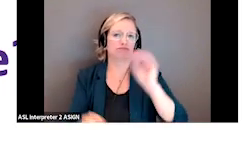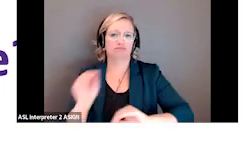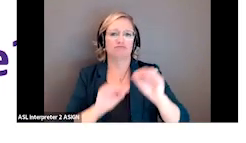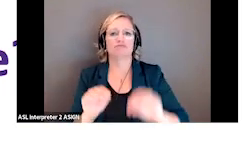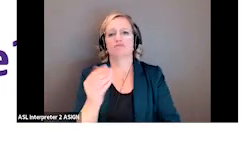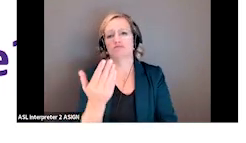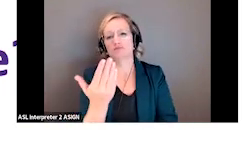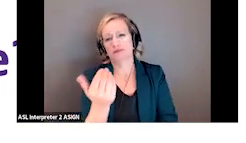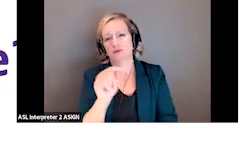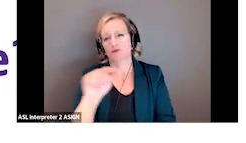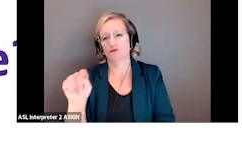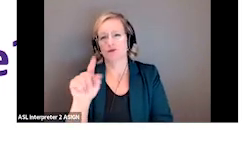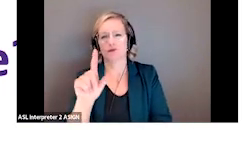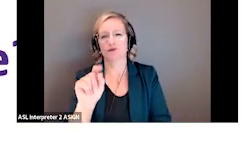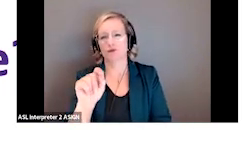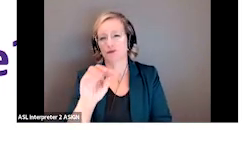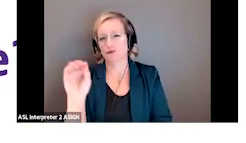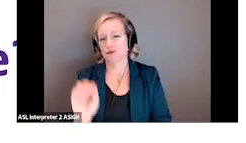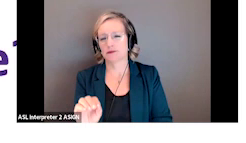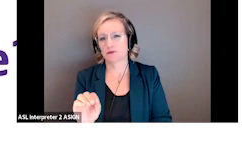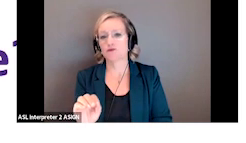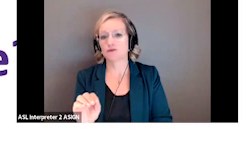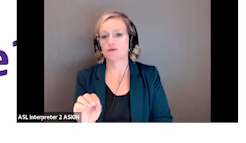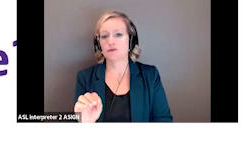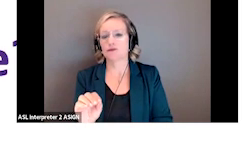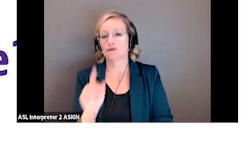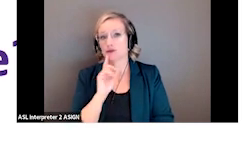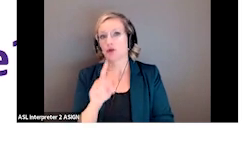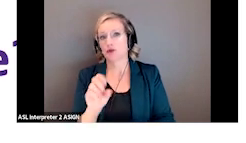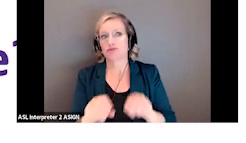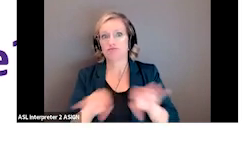how close are we and or how aggressive can we be with this channel.